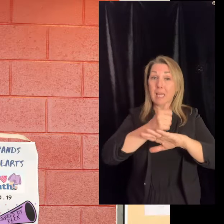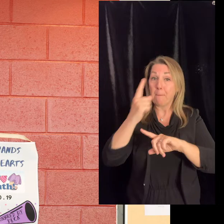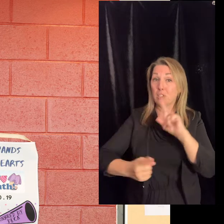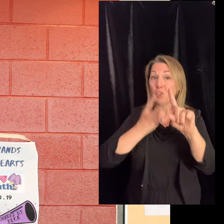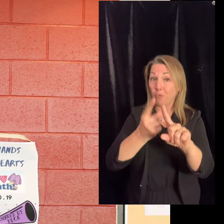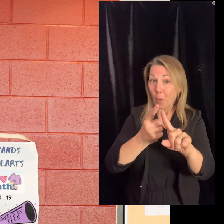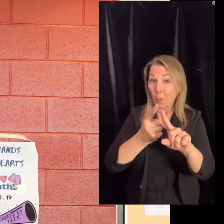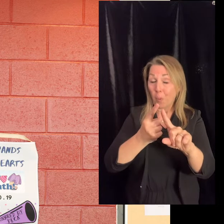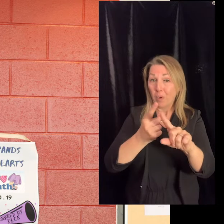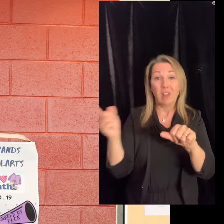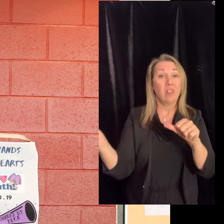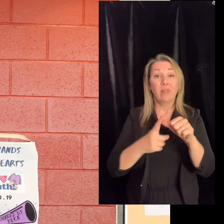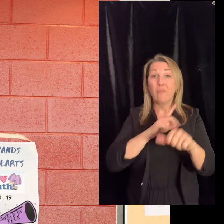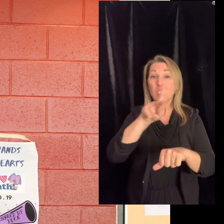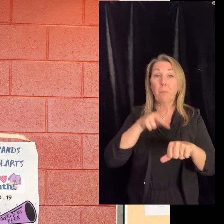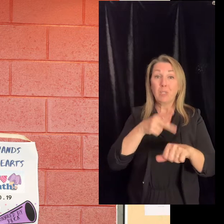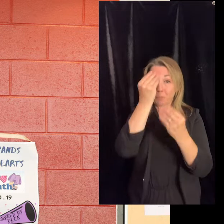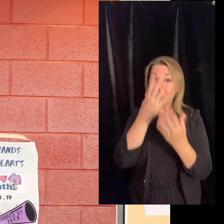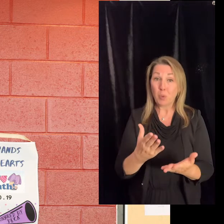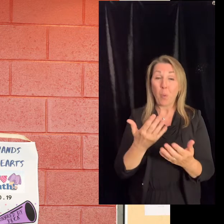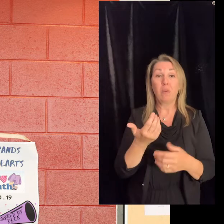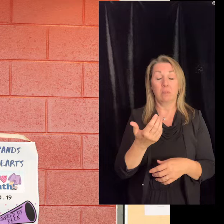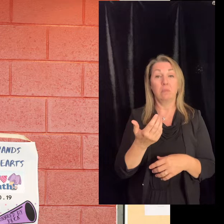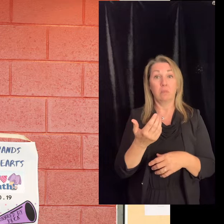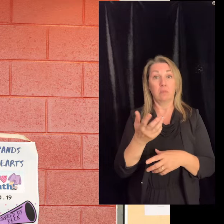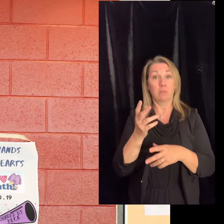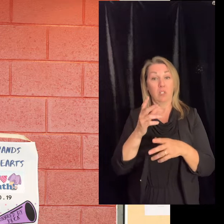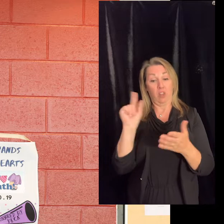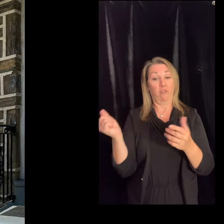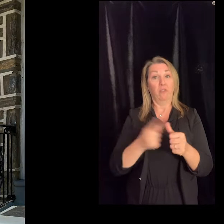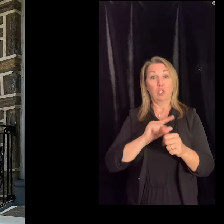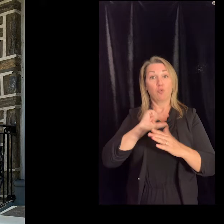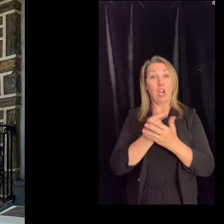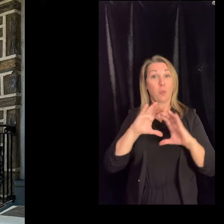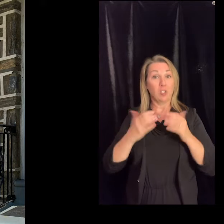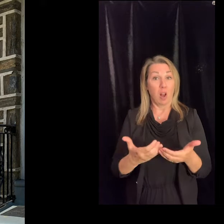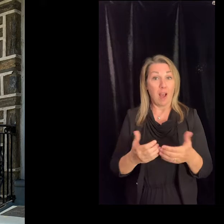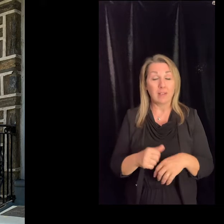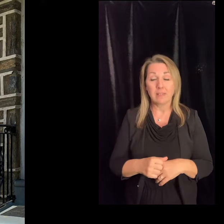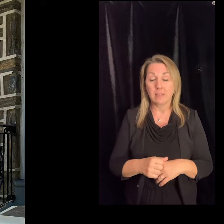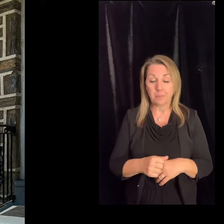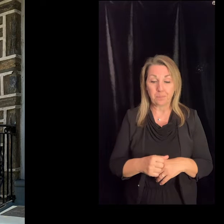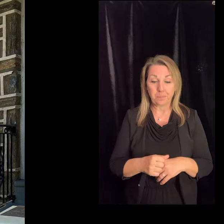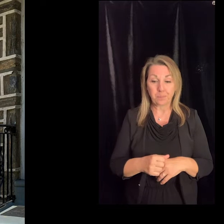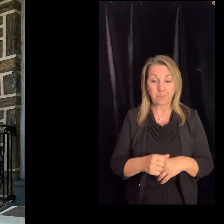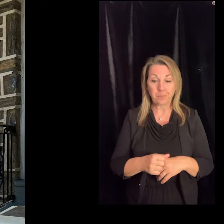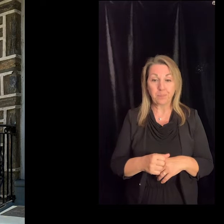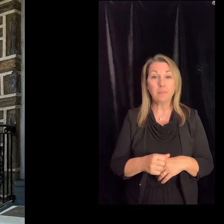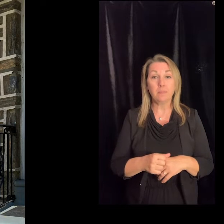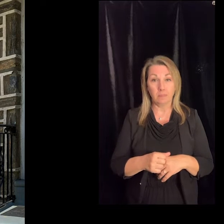Charles H. Williams, first principal 1950 to 1970, to the first graduation class. Another